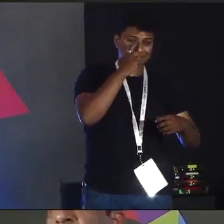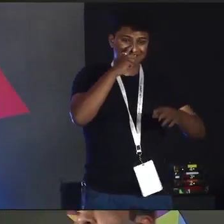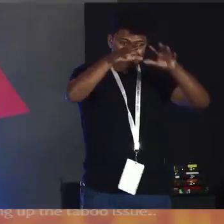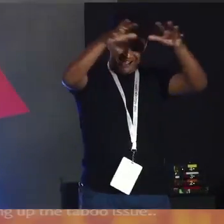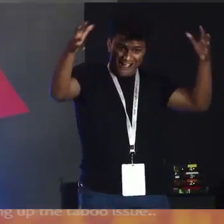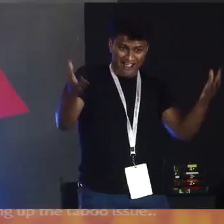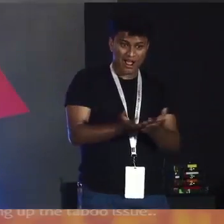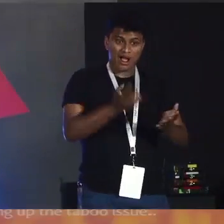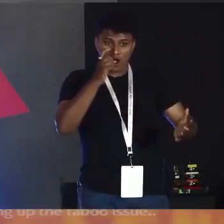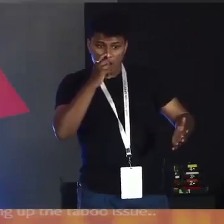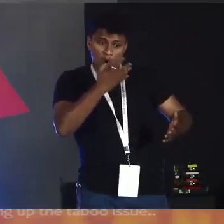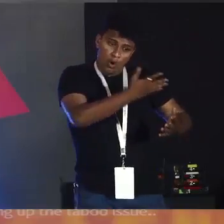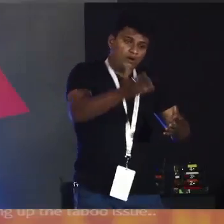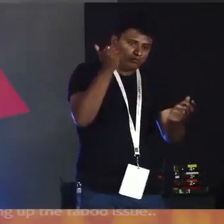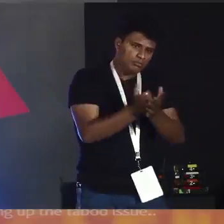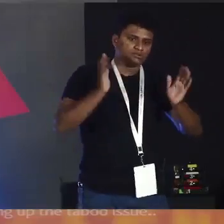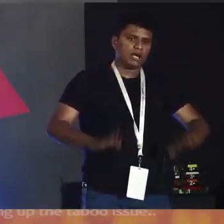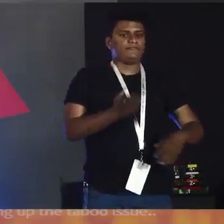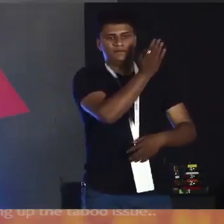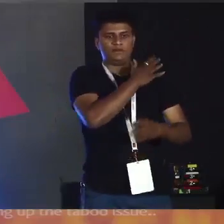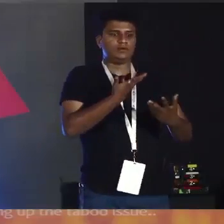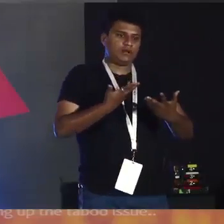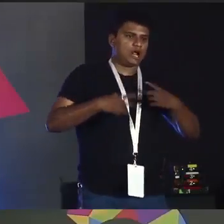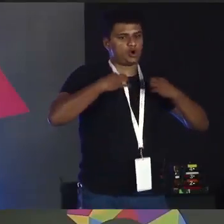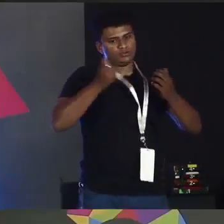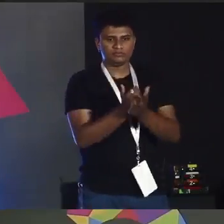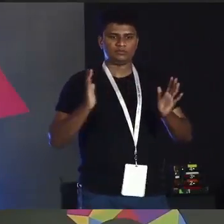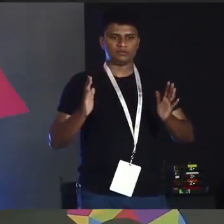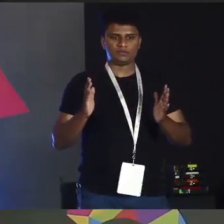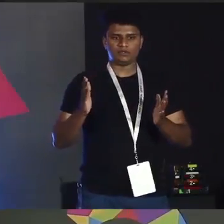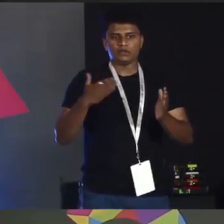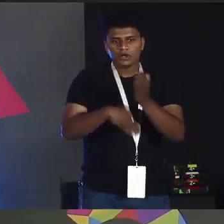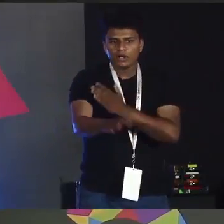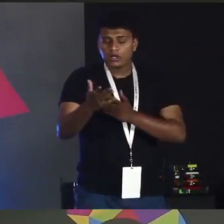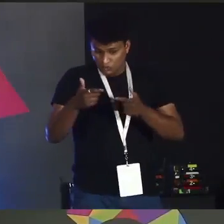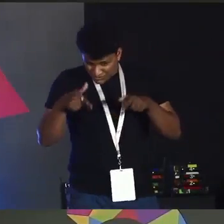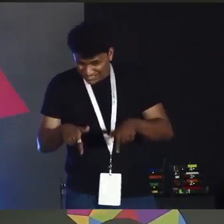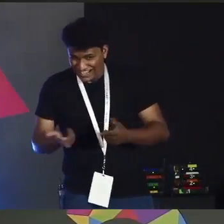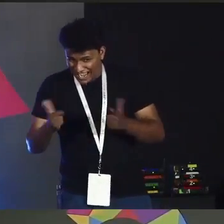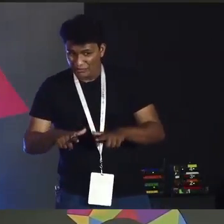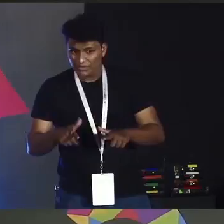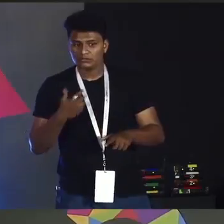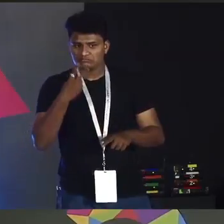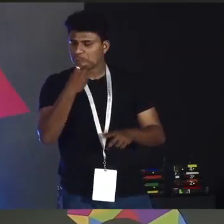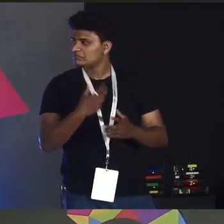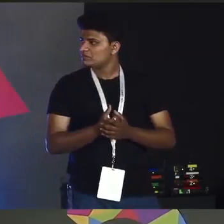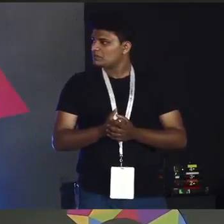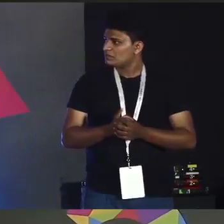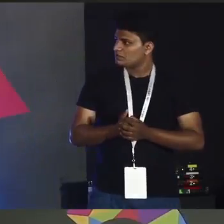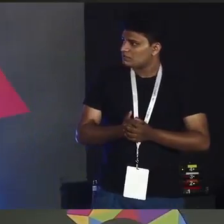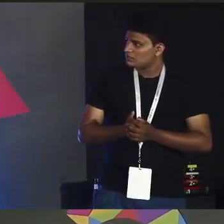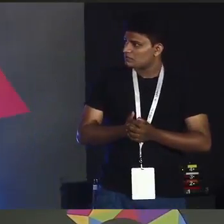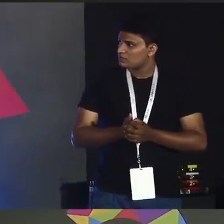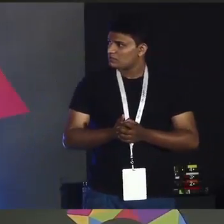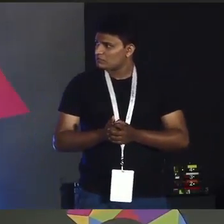which is now called sanitary pad. Very taboo issue. We don't want to talk about it. Even you buy the best quality product from the market,